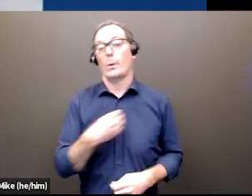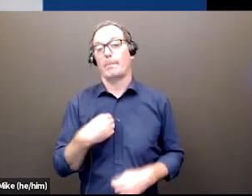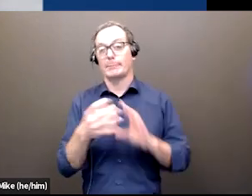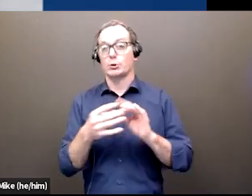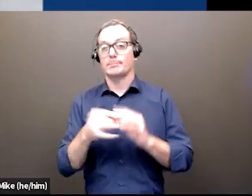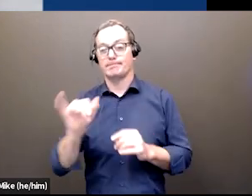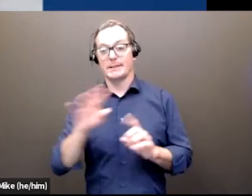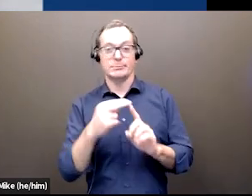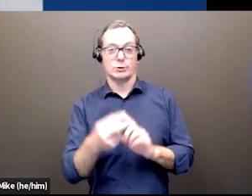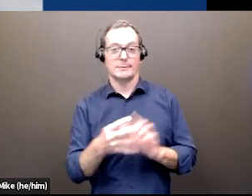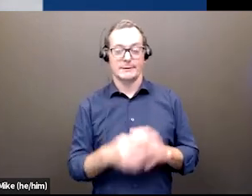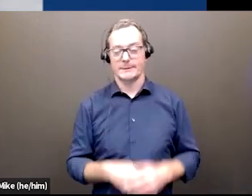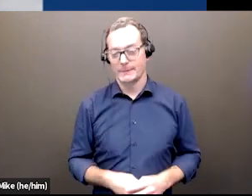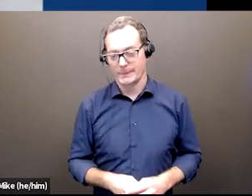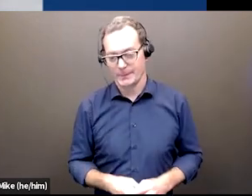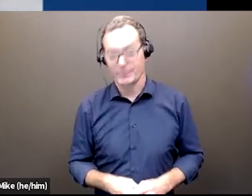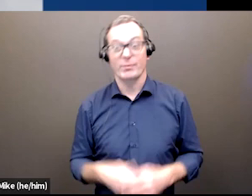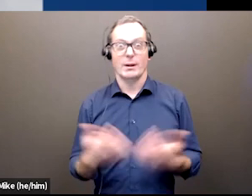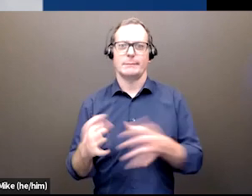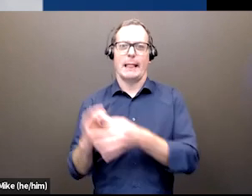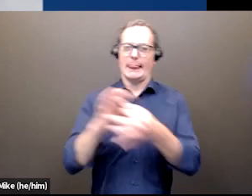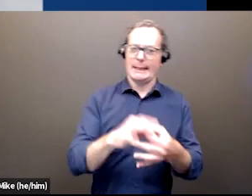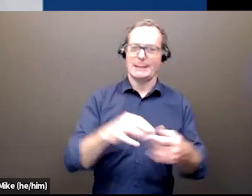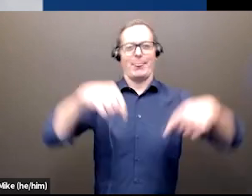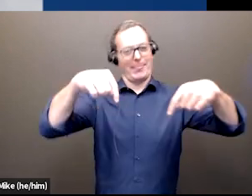parents that led us to this project,